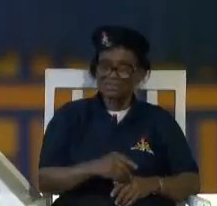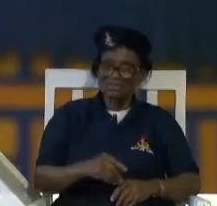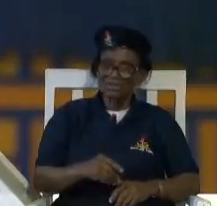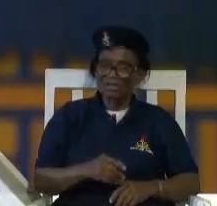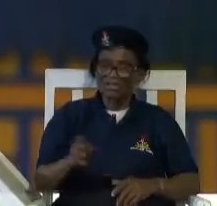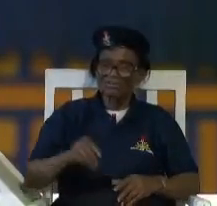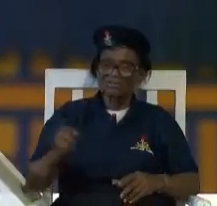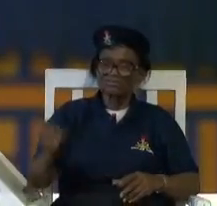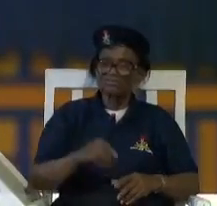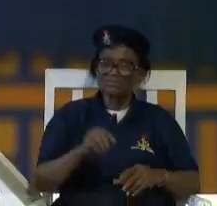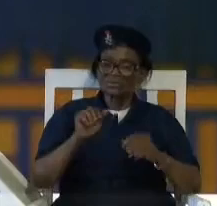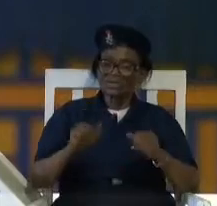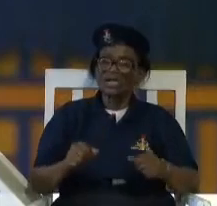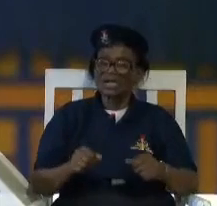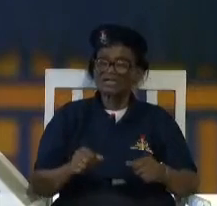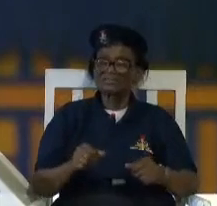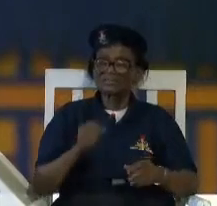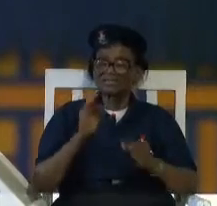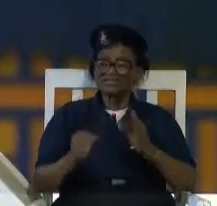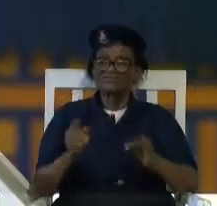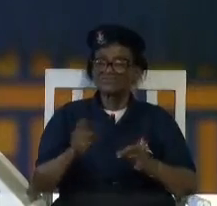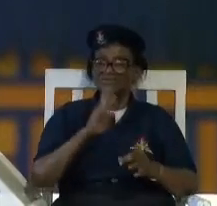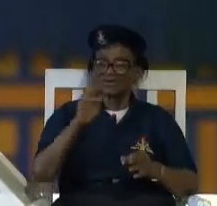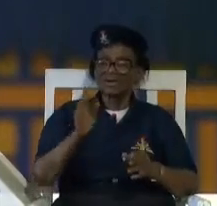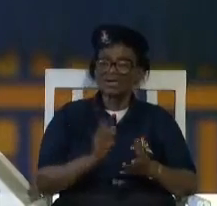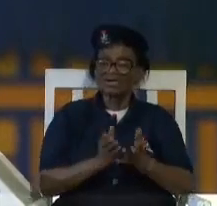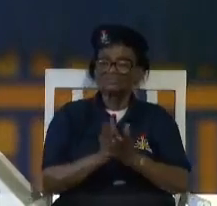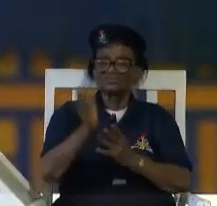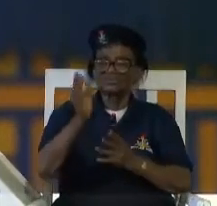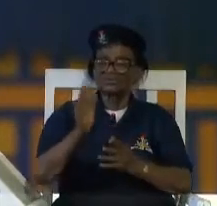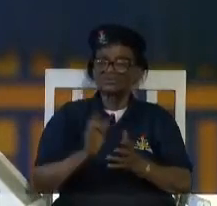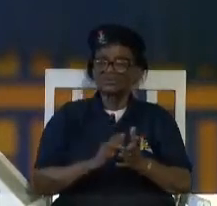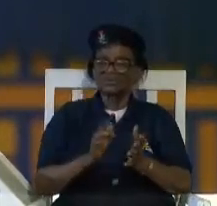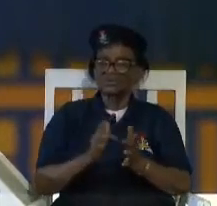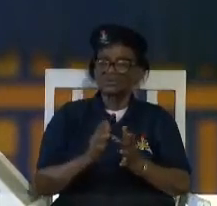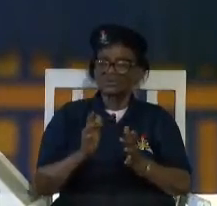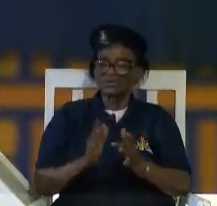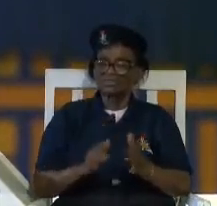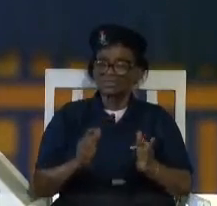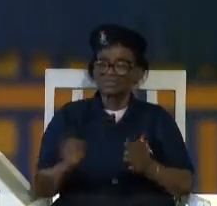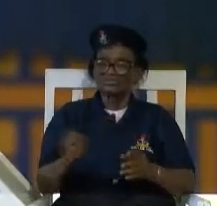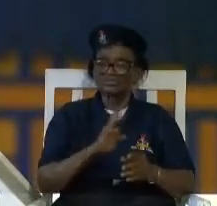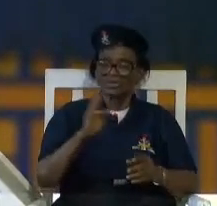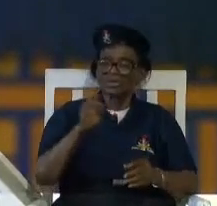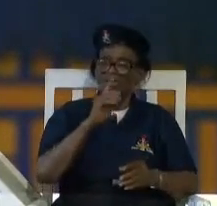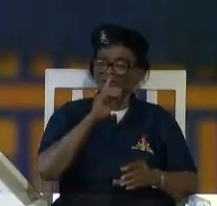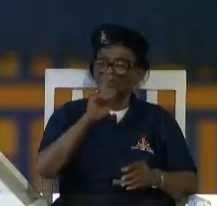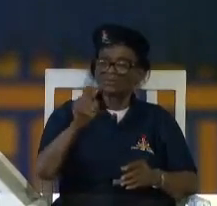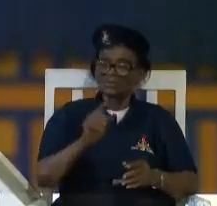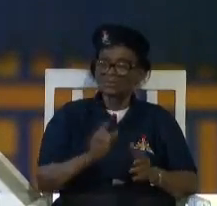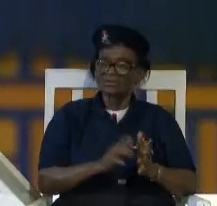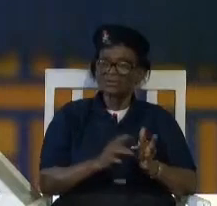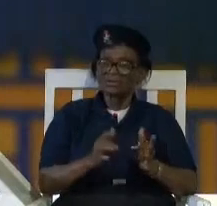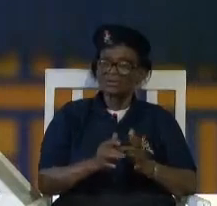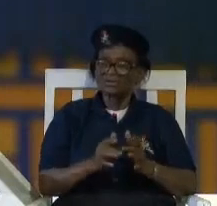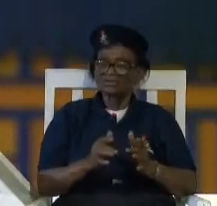You see, if you are a true Christian, if you are a genuine Christian,